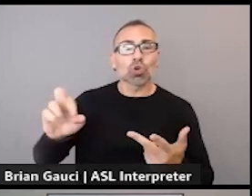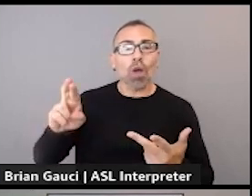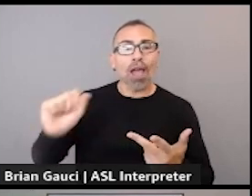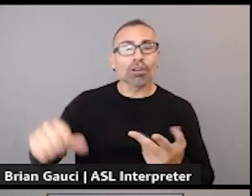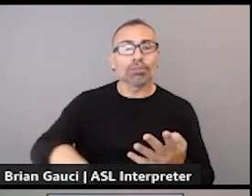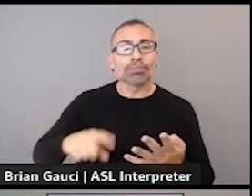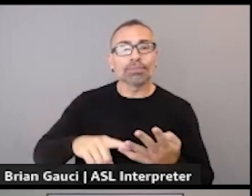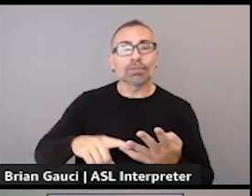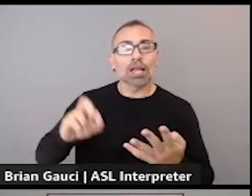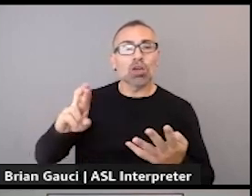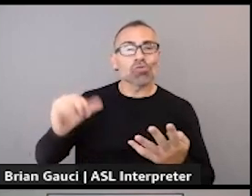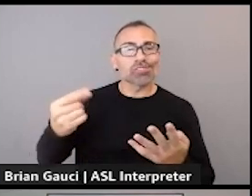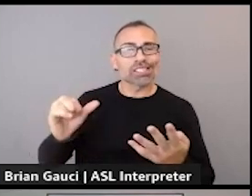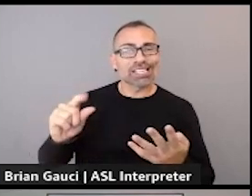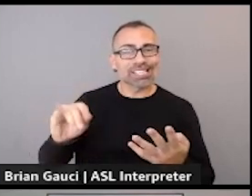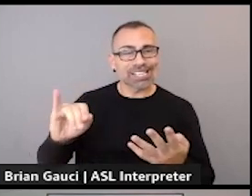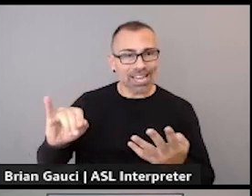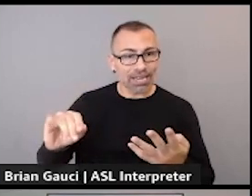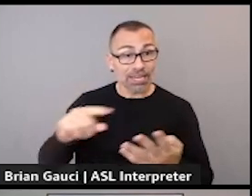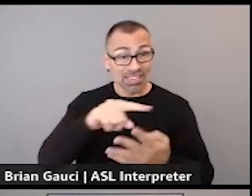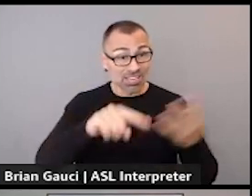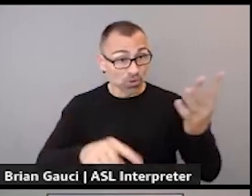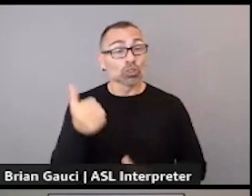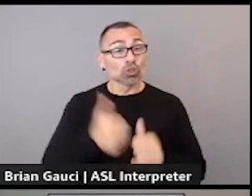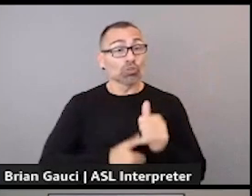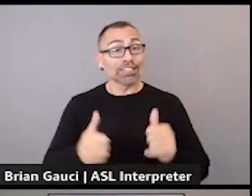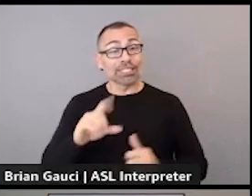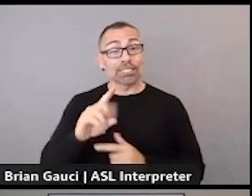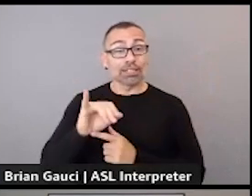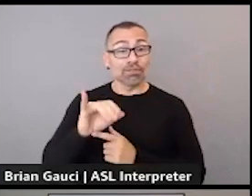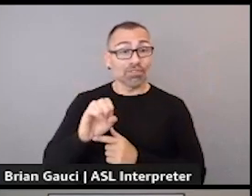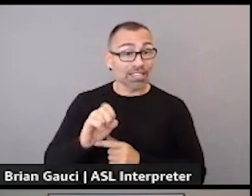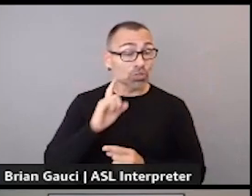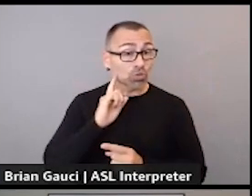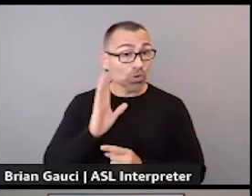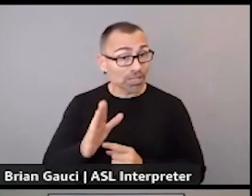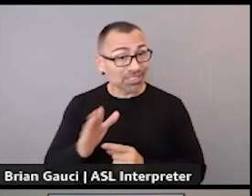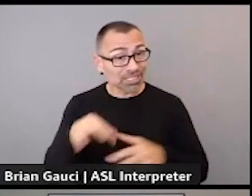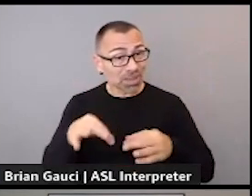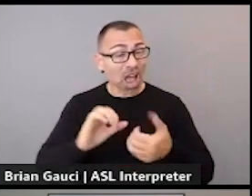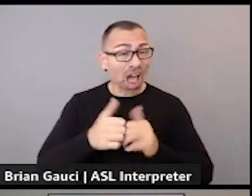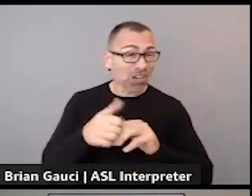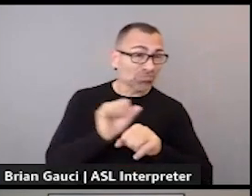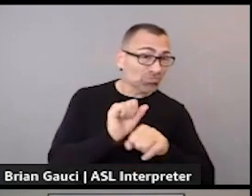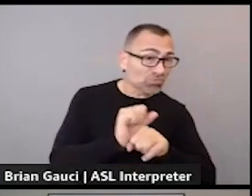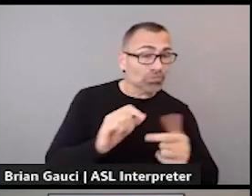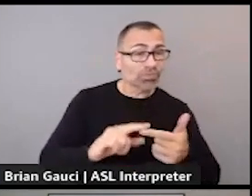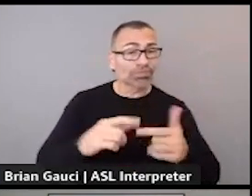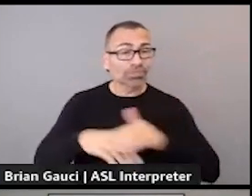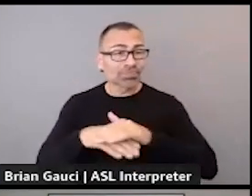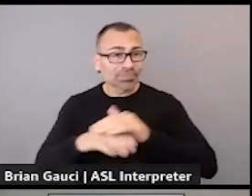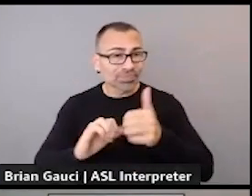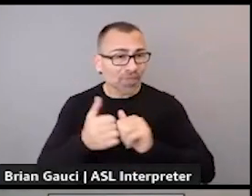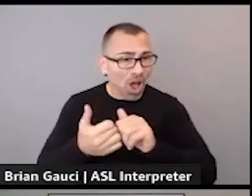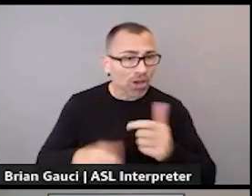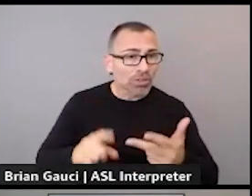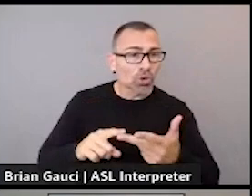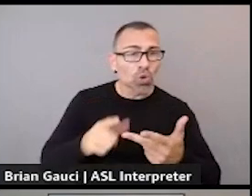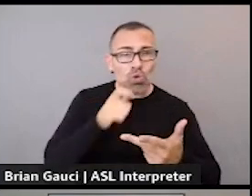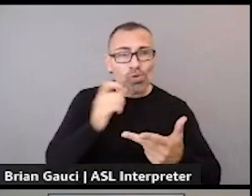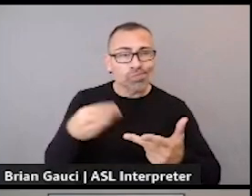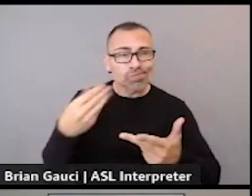various devices or different types of quantum computers. And there's different topologies or different ways that you can essentially